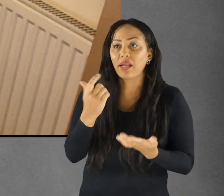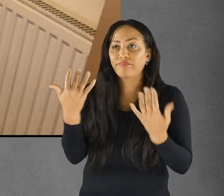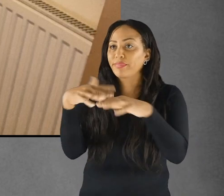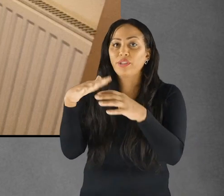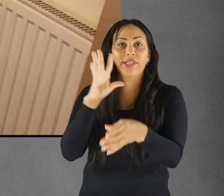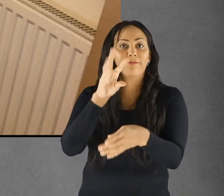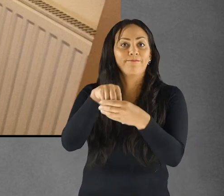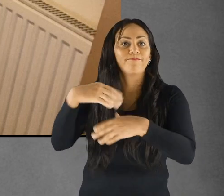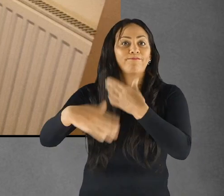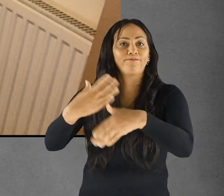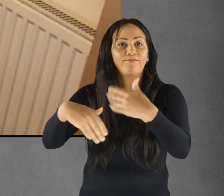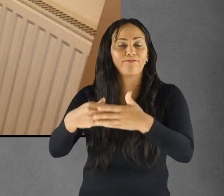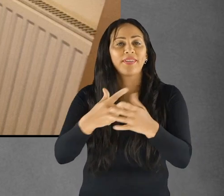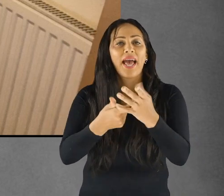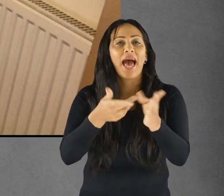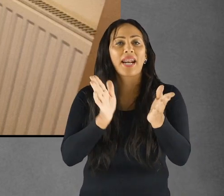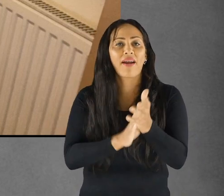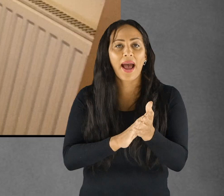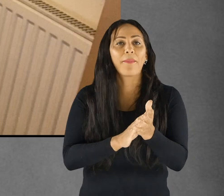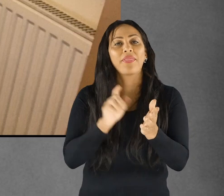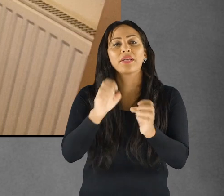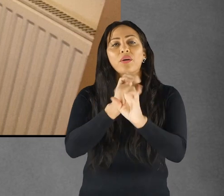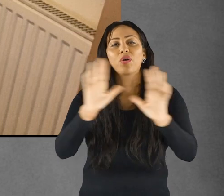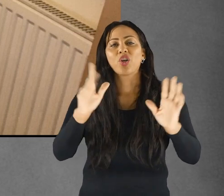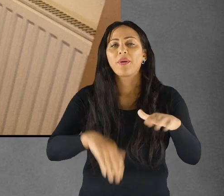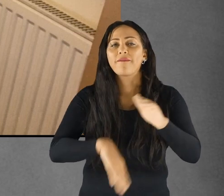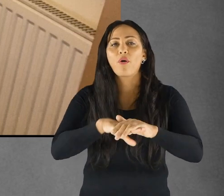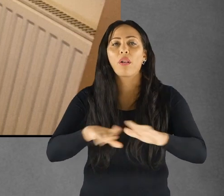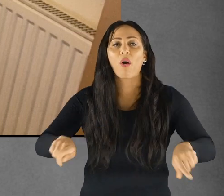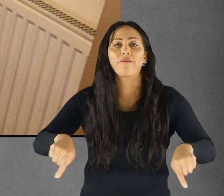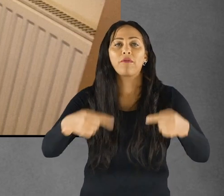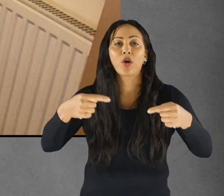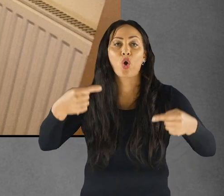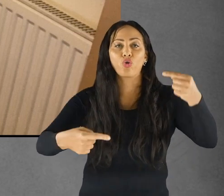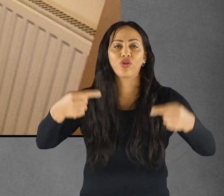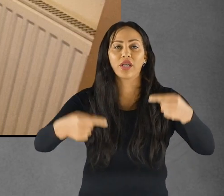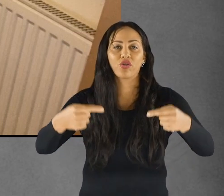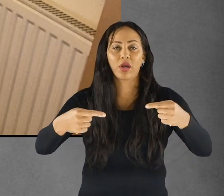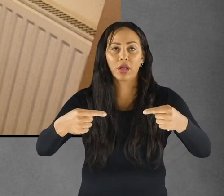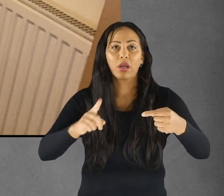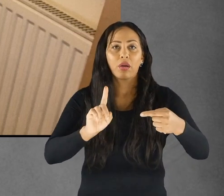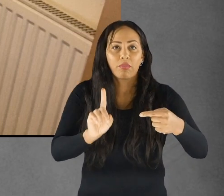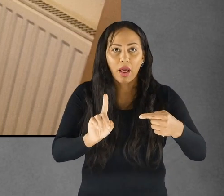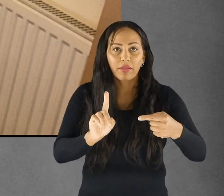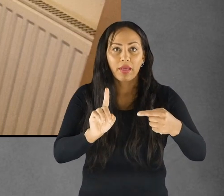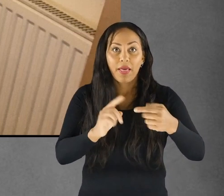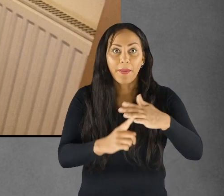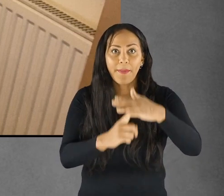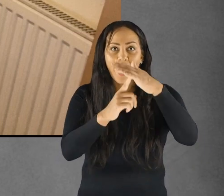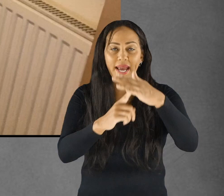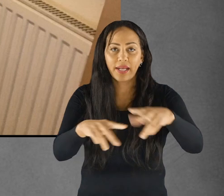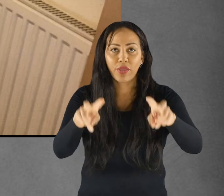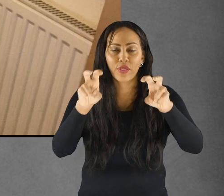the talk. Araam will be full of contradictions, but the common thread will be an